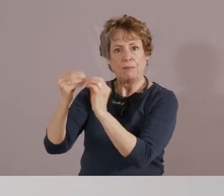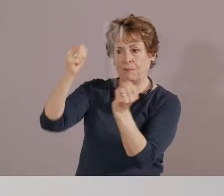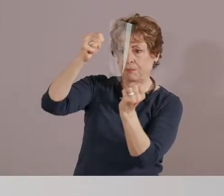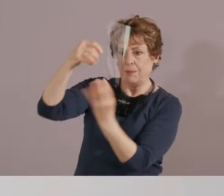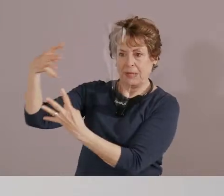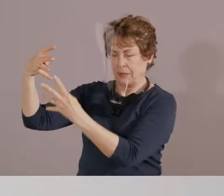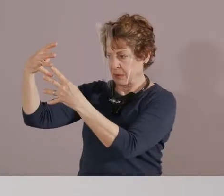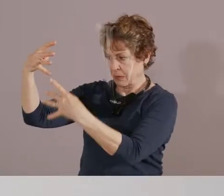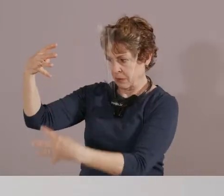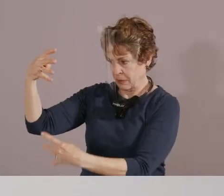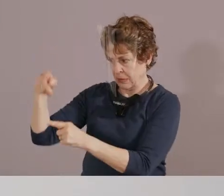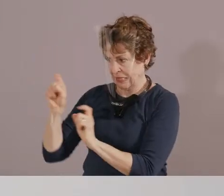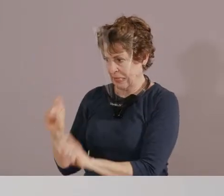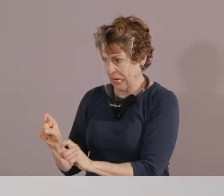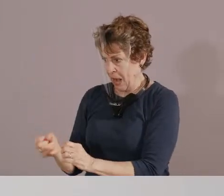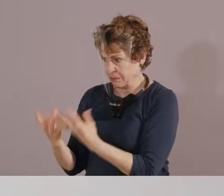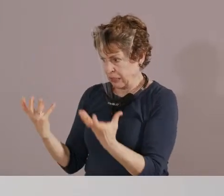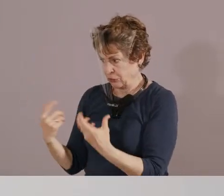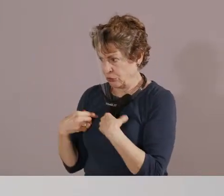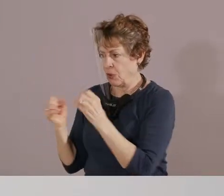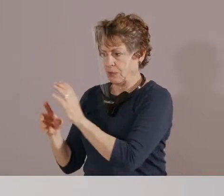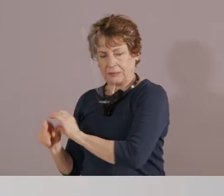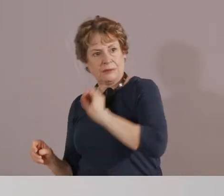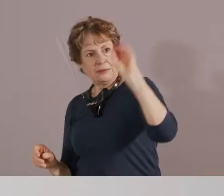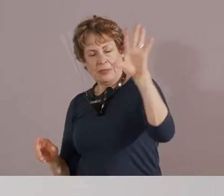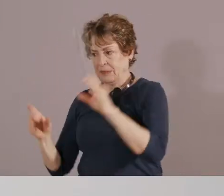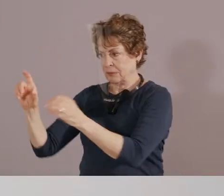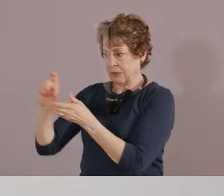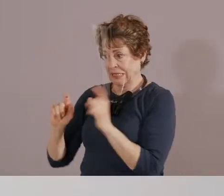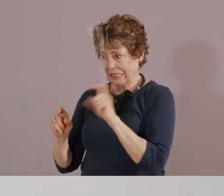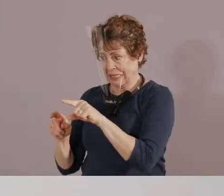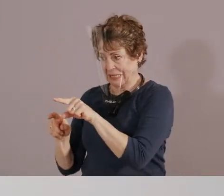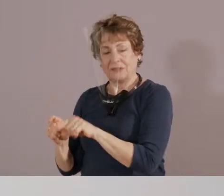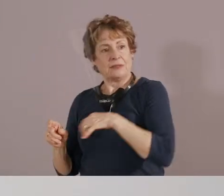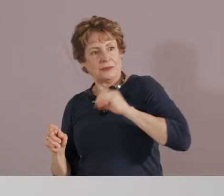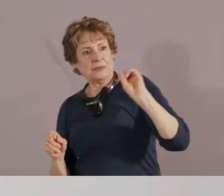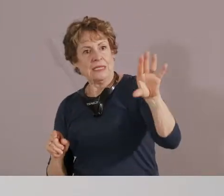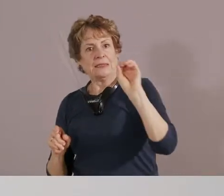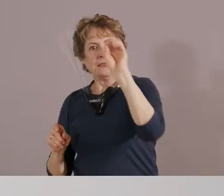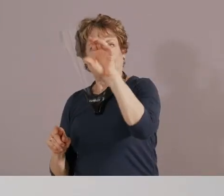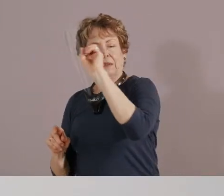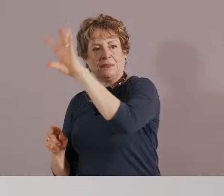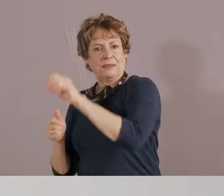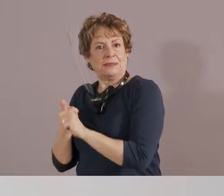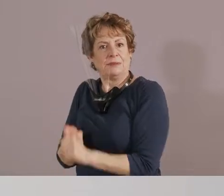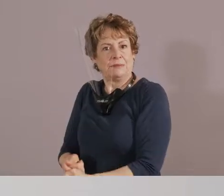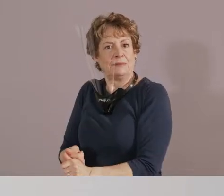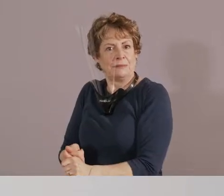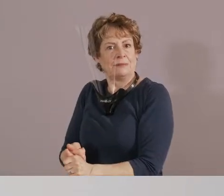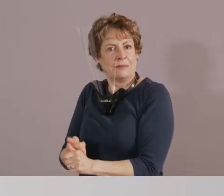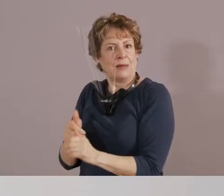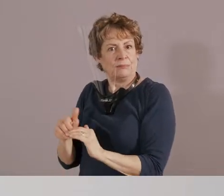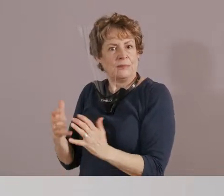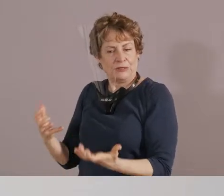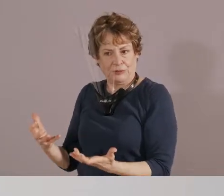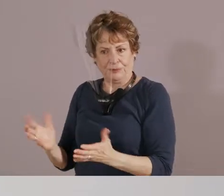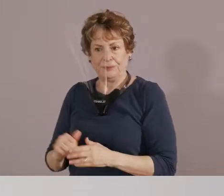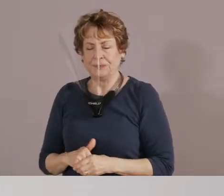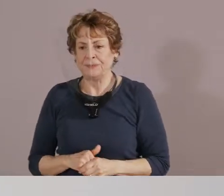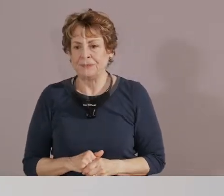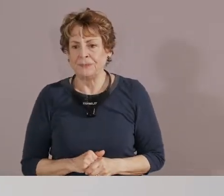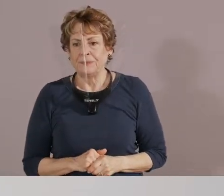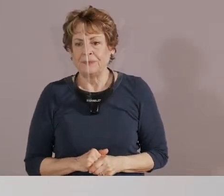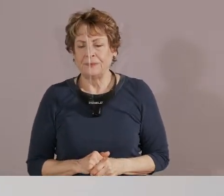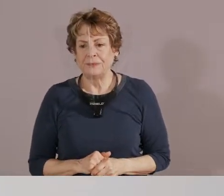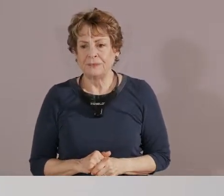sites. Once it goes back out, the Department of Health Services, like once CDC gets our order,